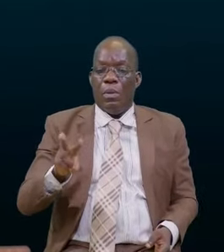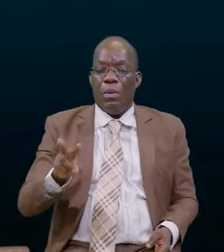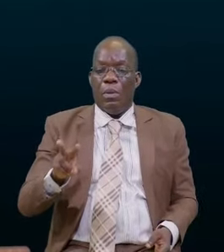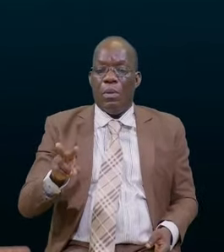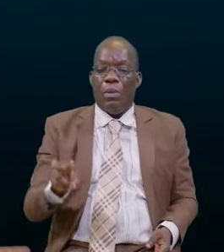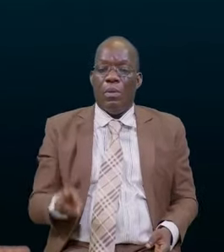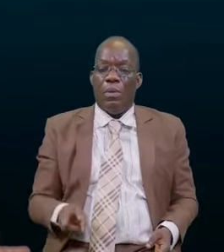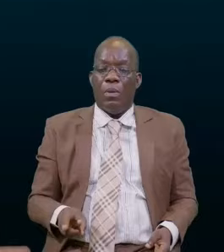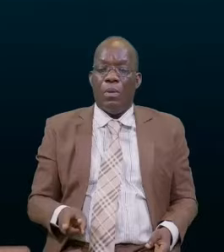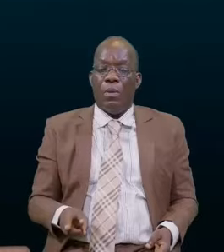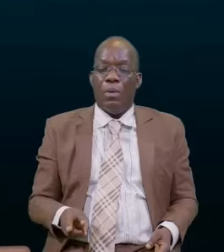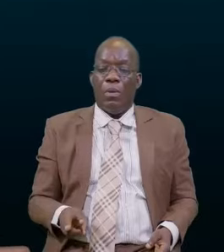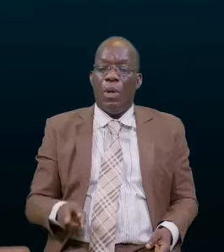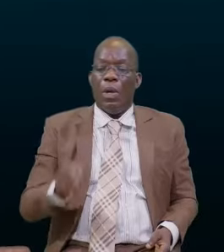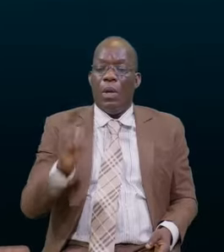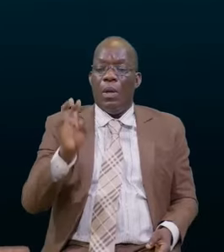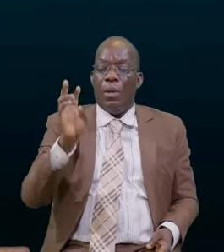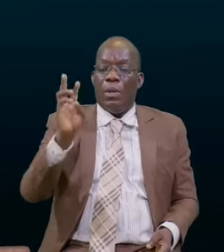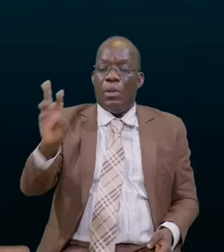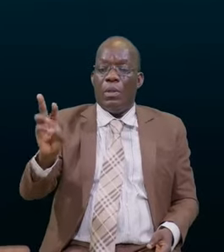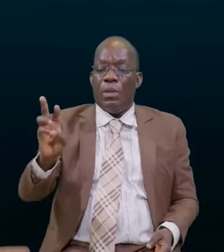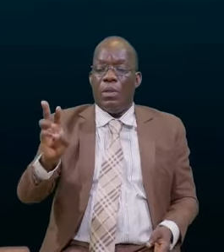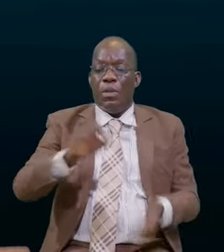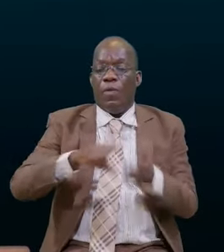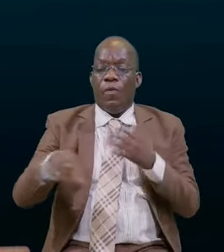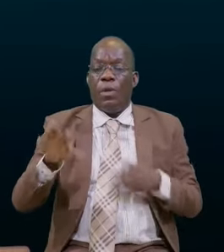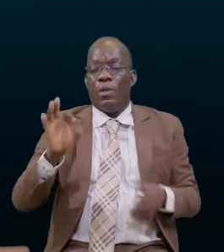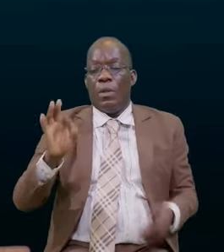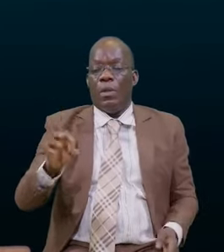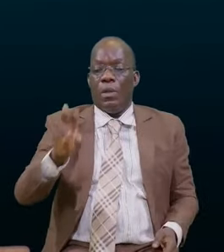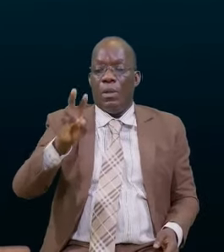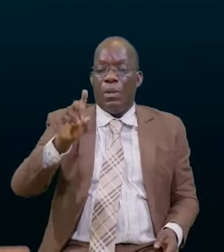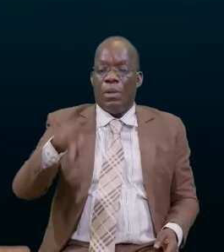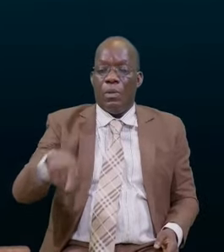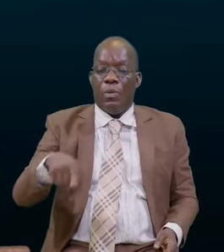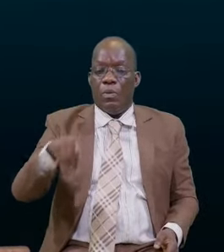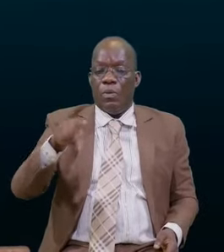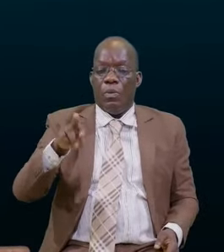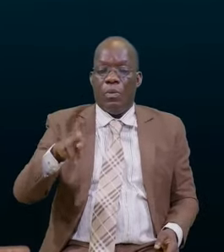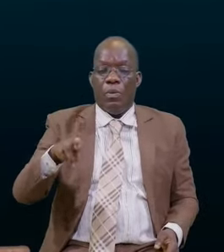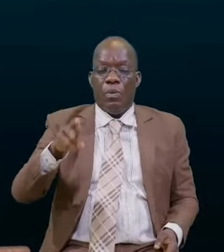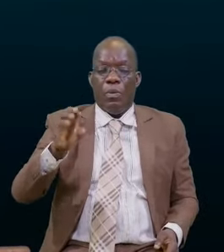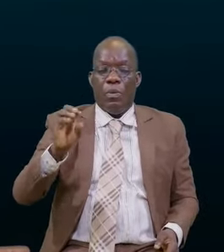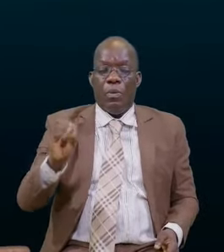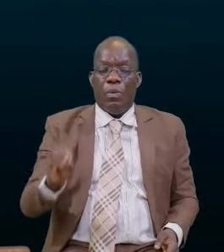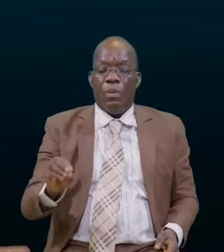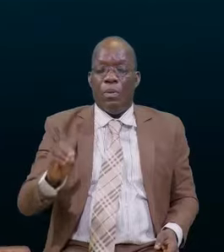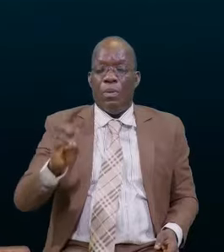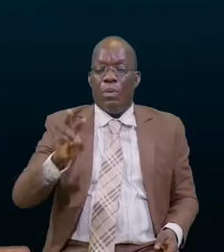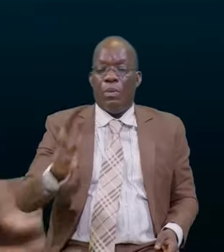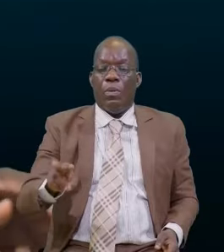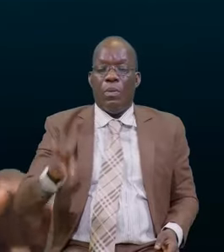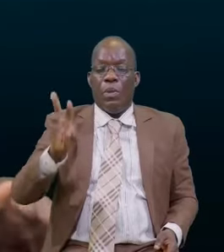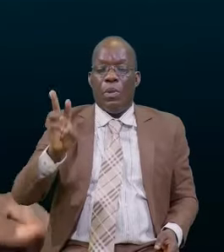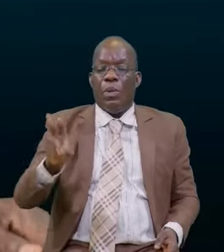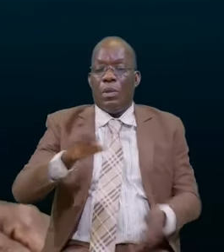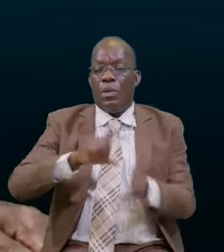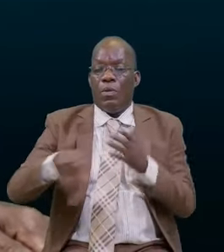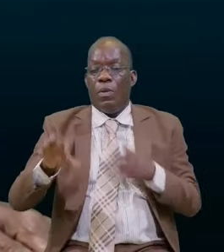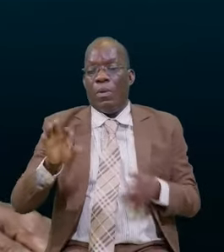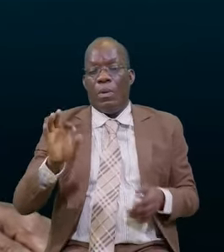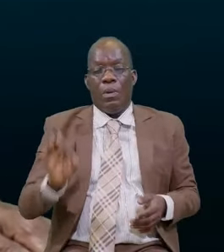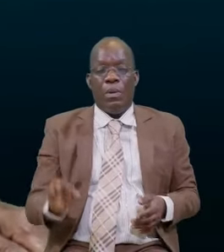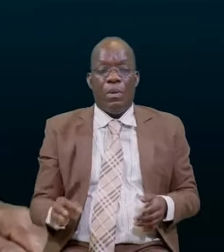9 Proverbs Chapter 6 I read from verse 9 how long without